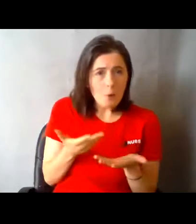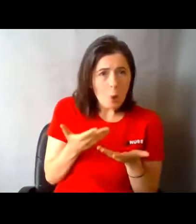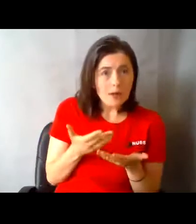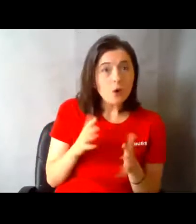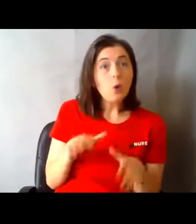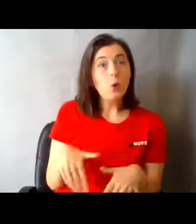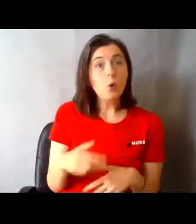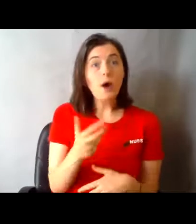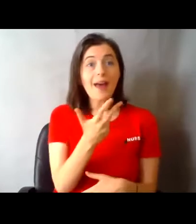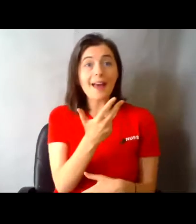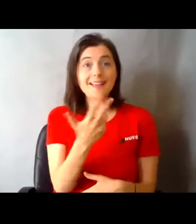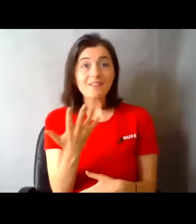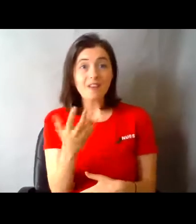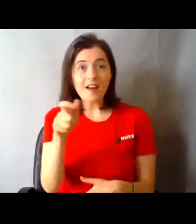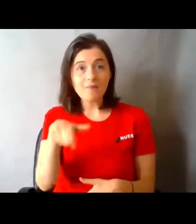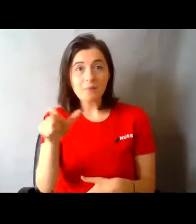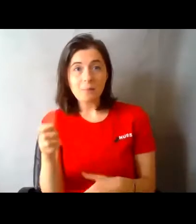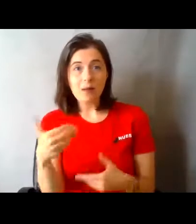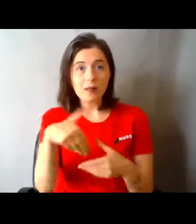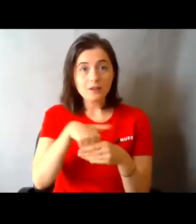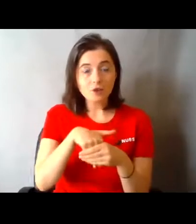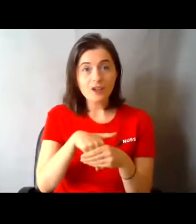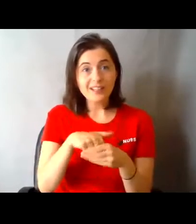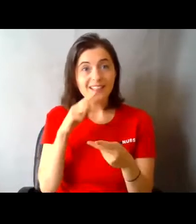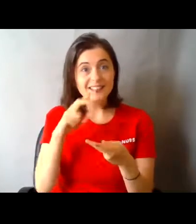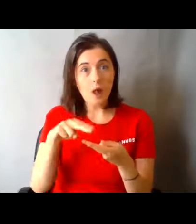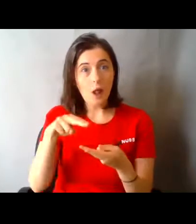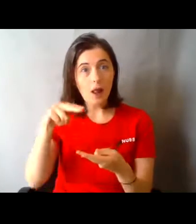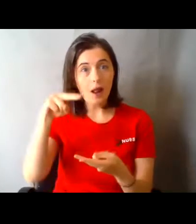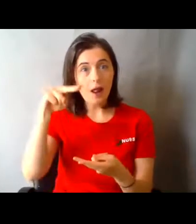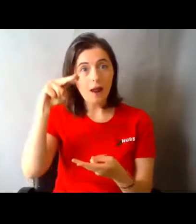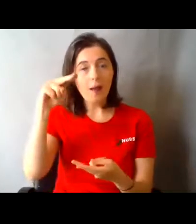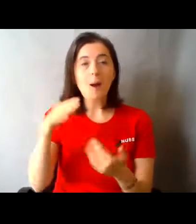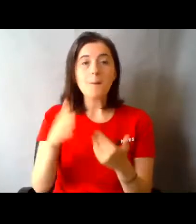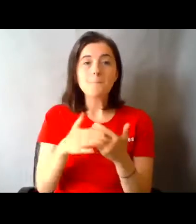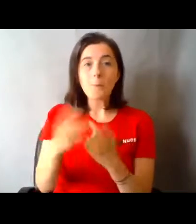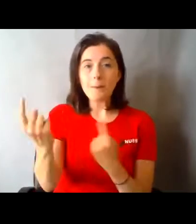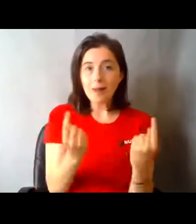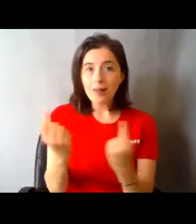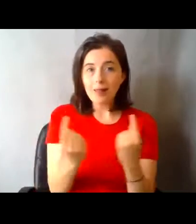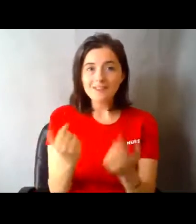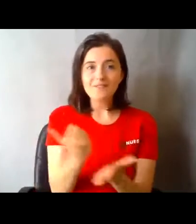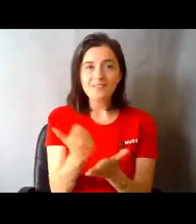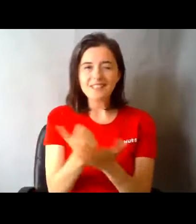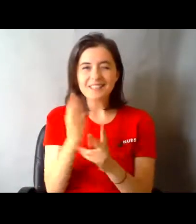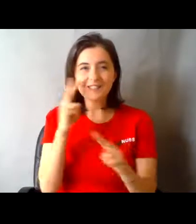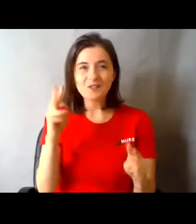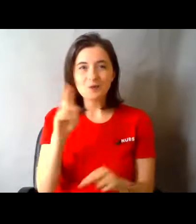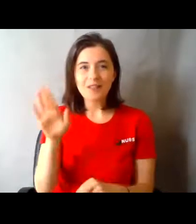you in the call at the moment, and it's still rising, so fantastic to see you all.